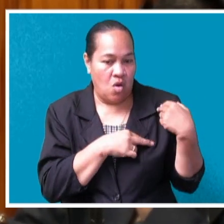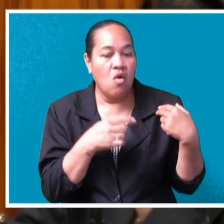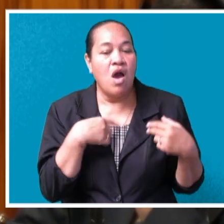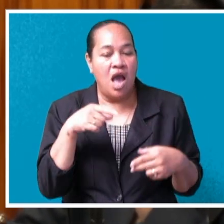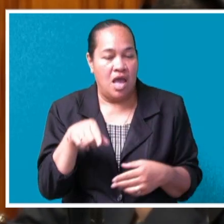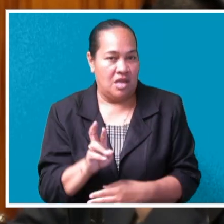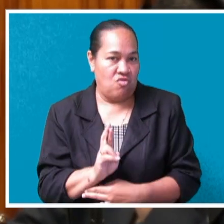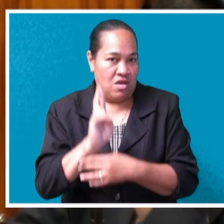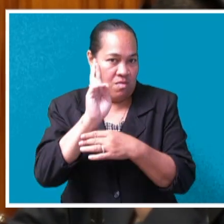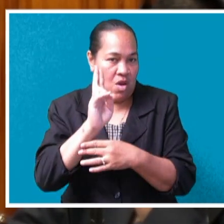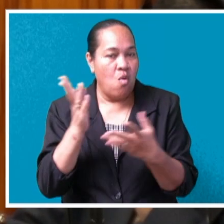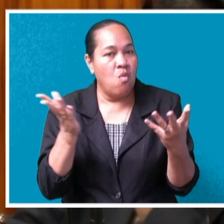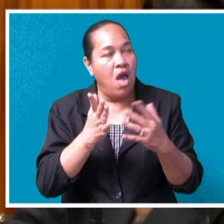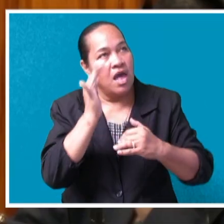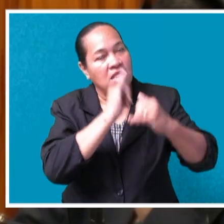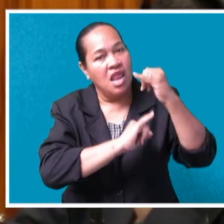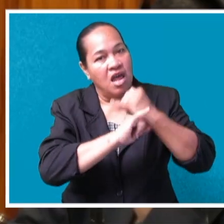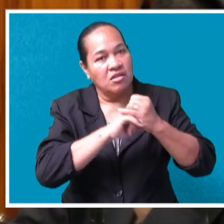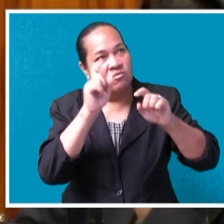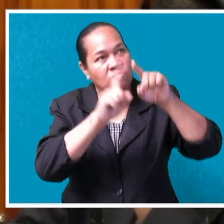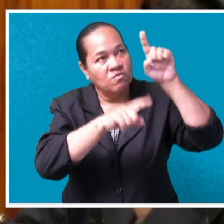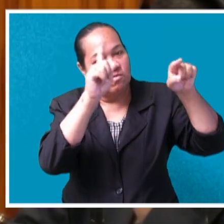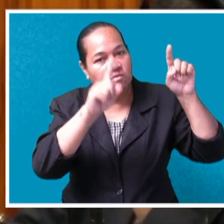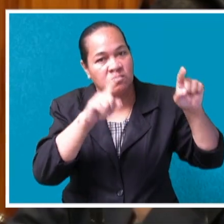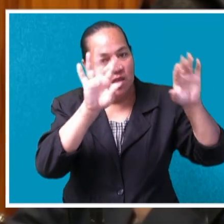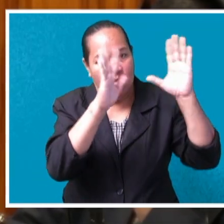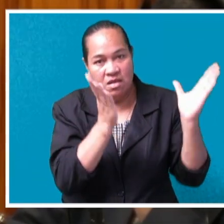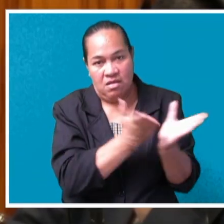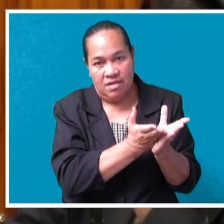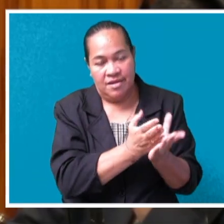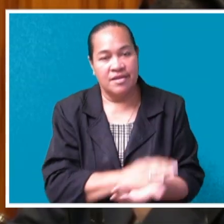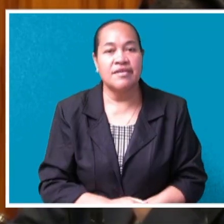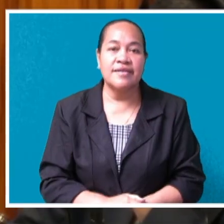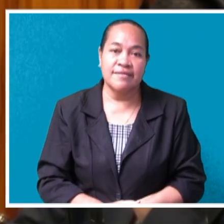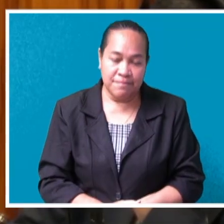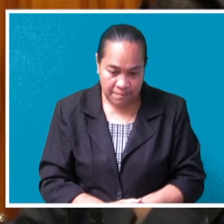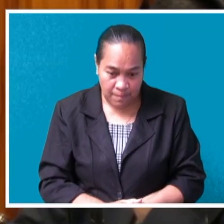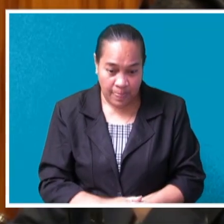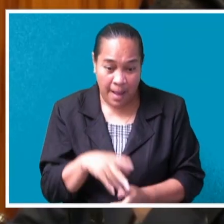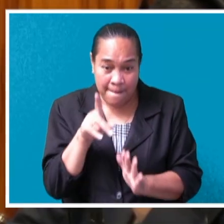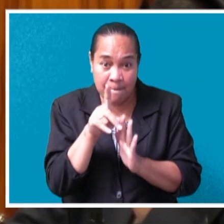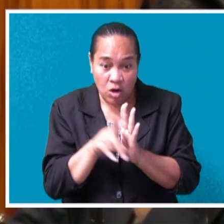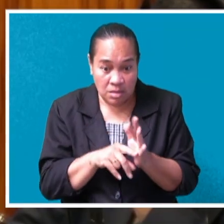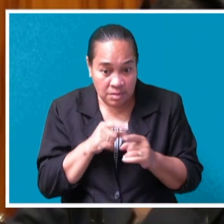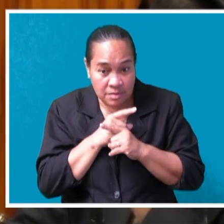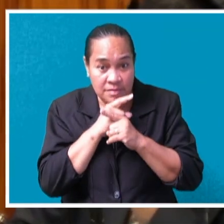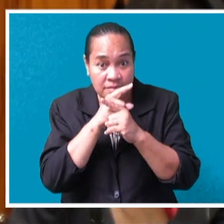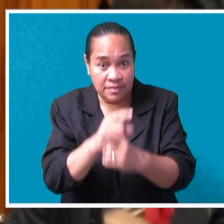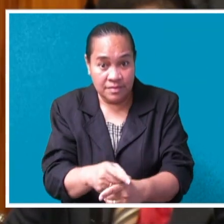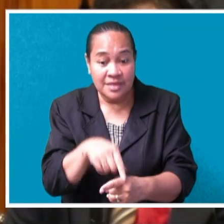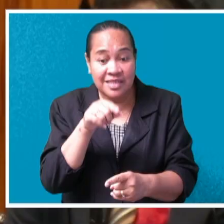in international peacekeeping missions. Mr. Speaker, the policy direction for Fiji's security